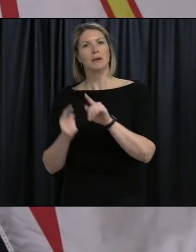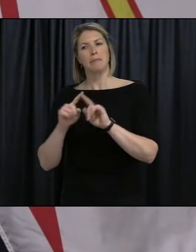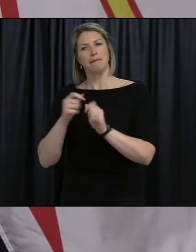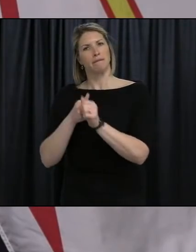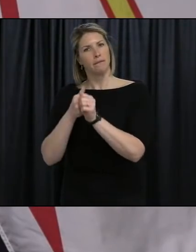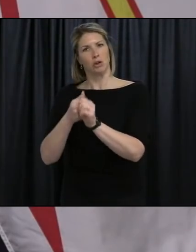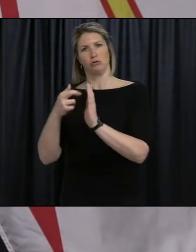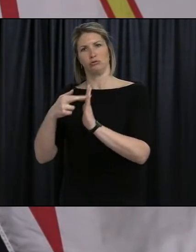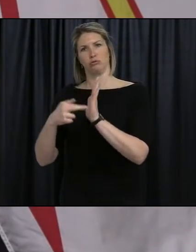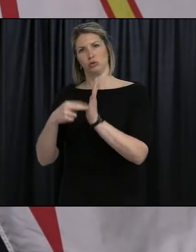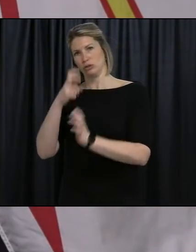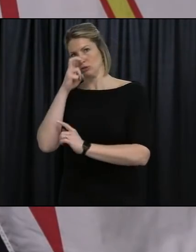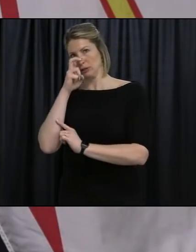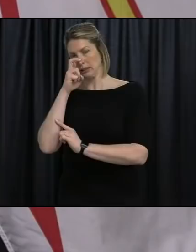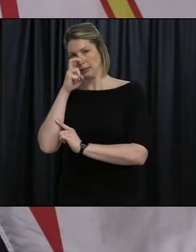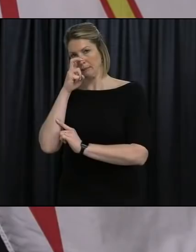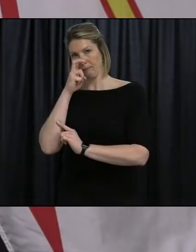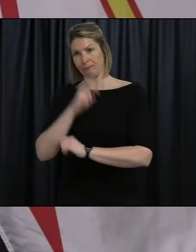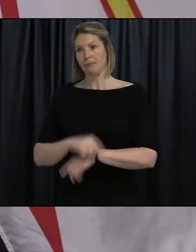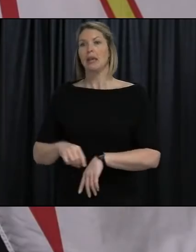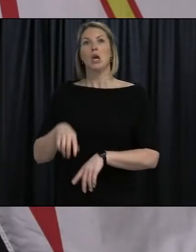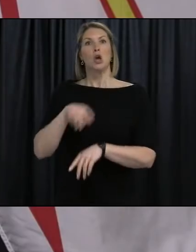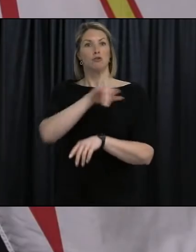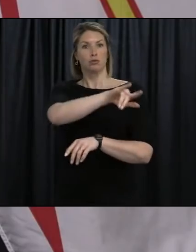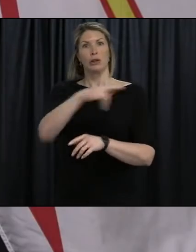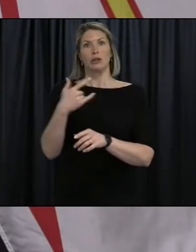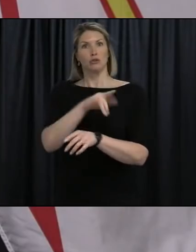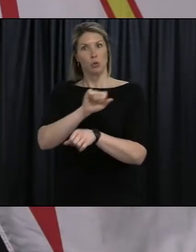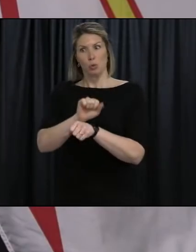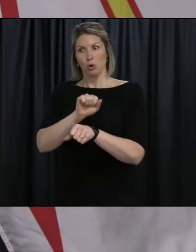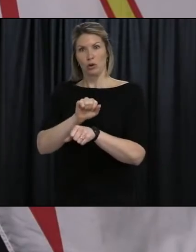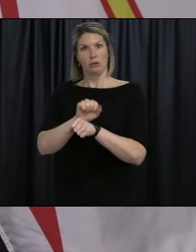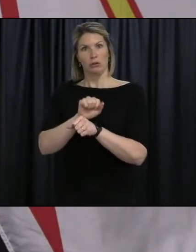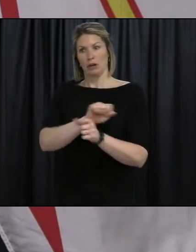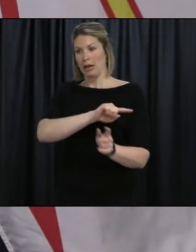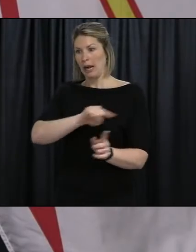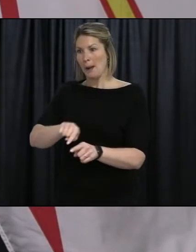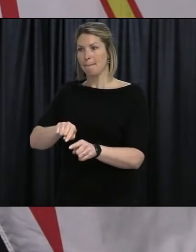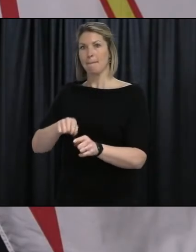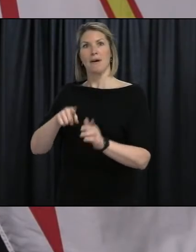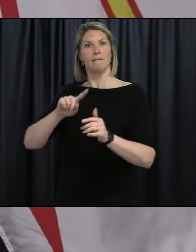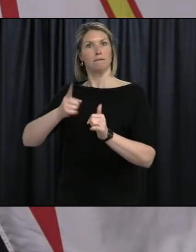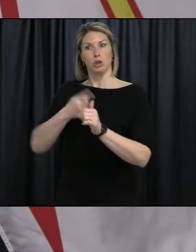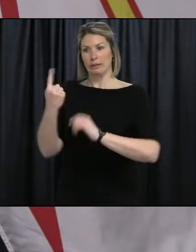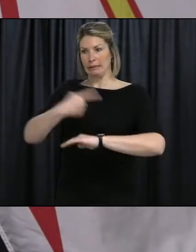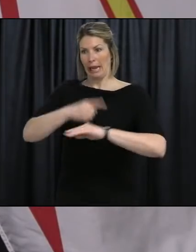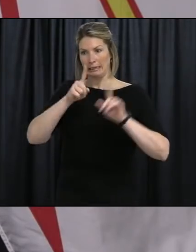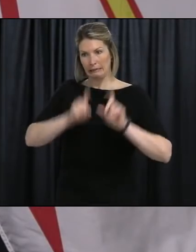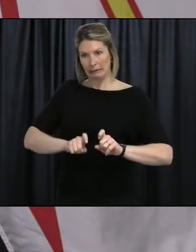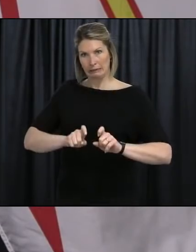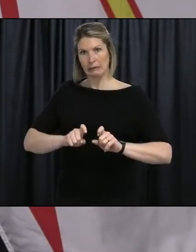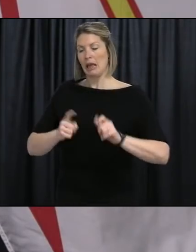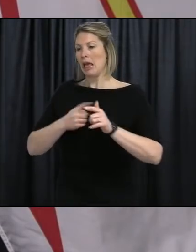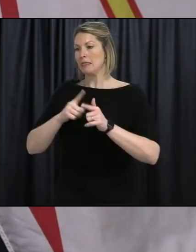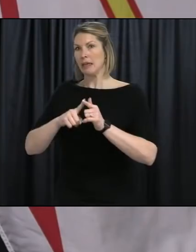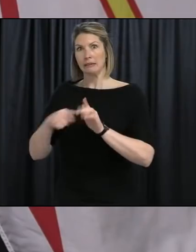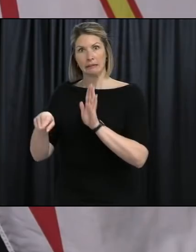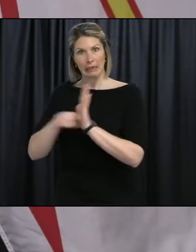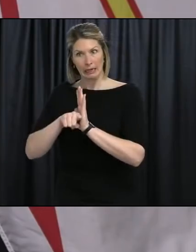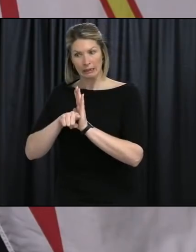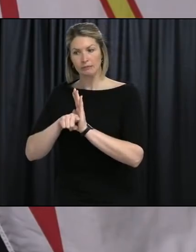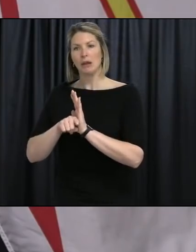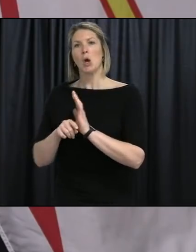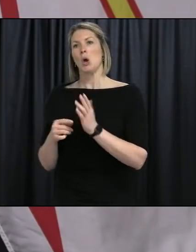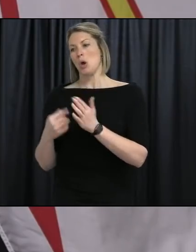will be tested again at day 7, 8, or 9, and again near the end of the work isolation on either day 11, 12, or 13. Testing can